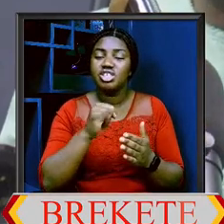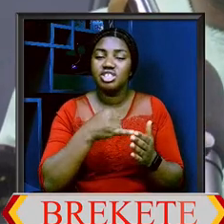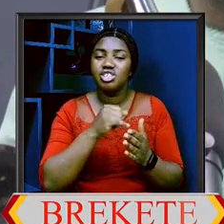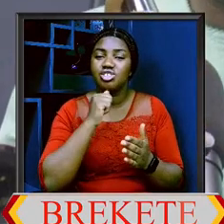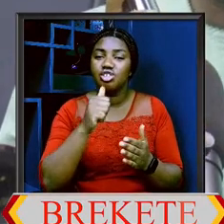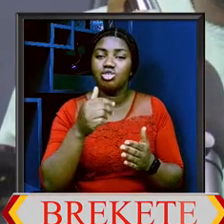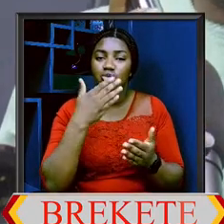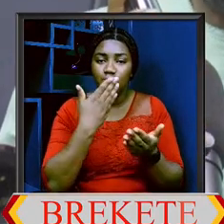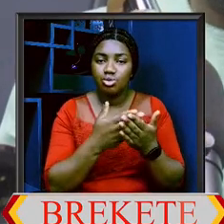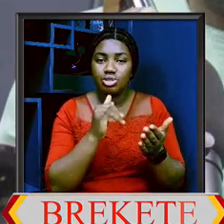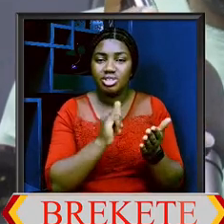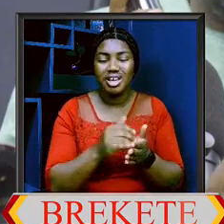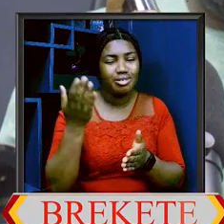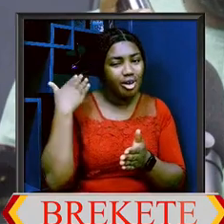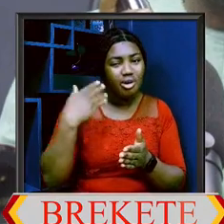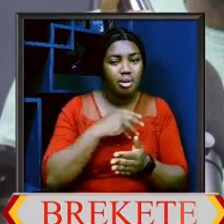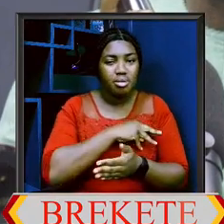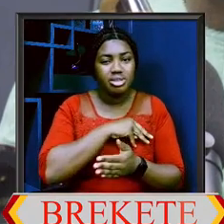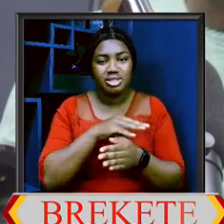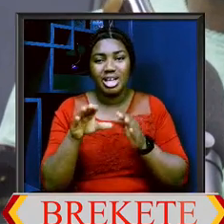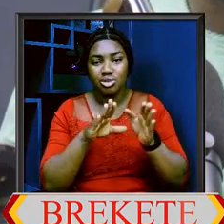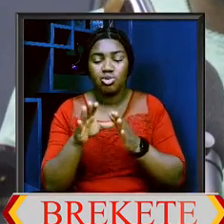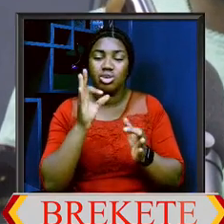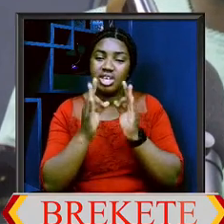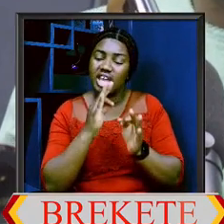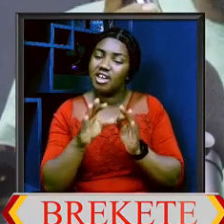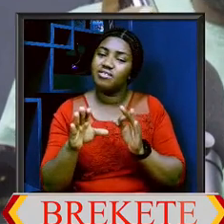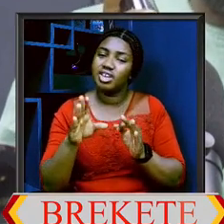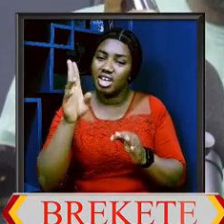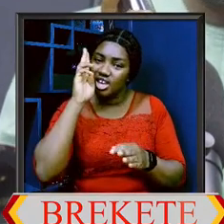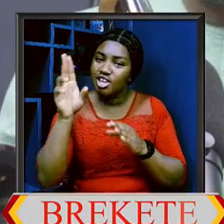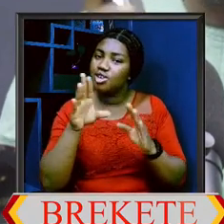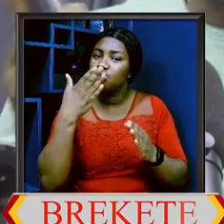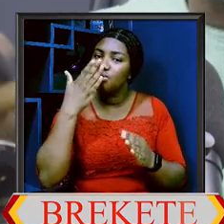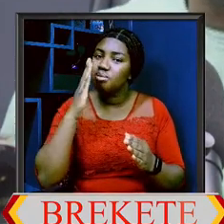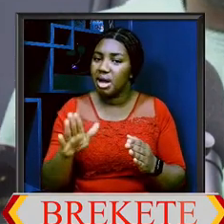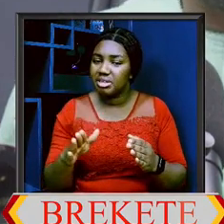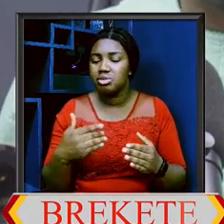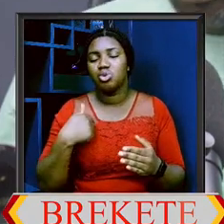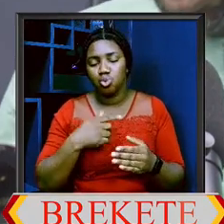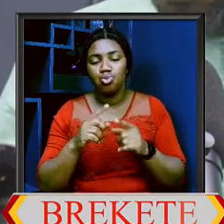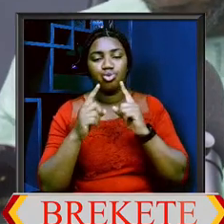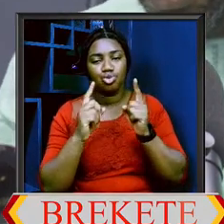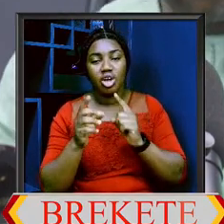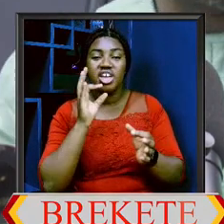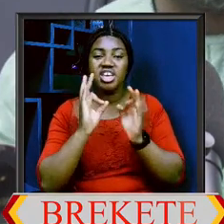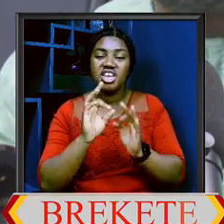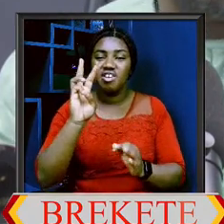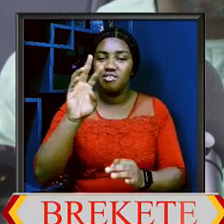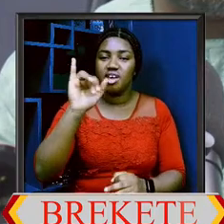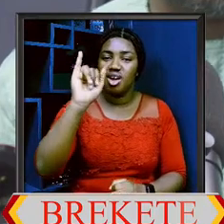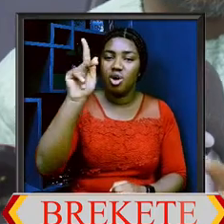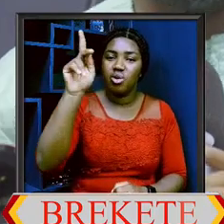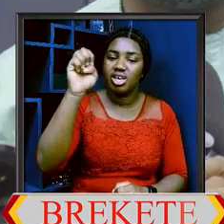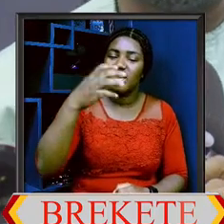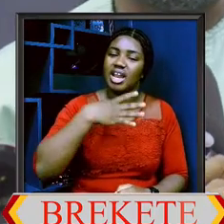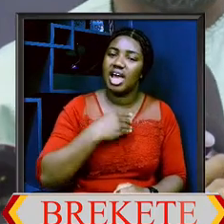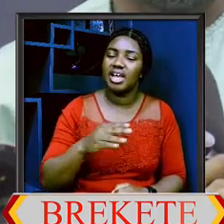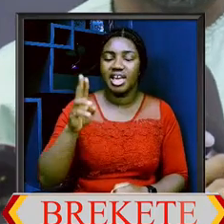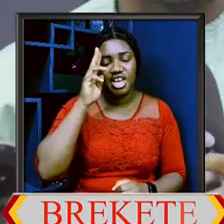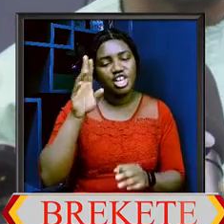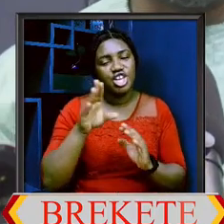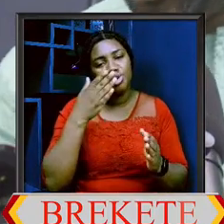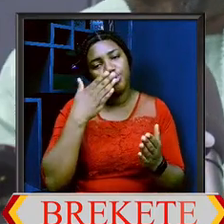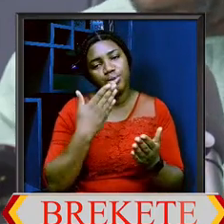sir so the bad when he do we talk too so if we like make you do good if you don't like nobody they beg